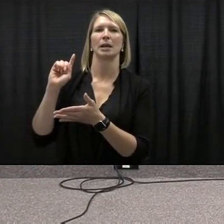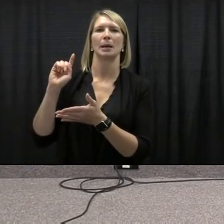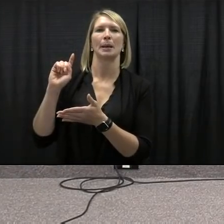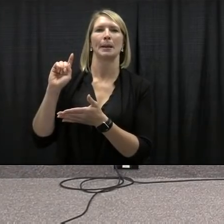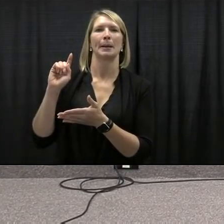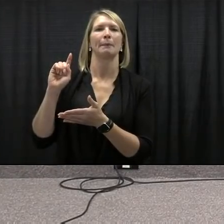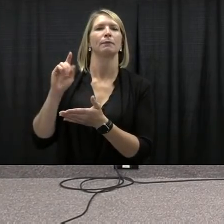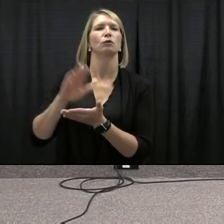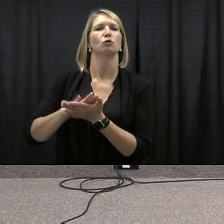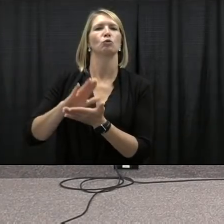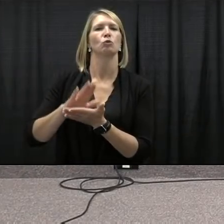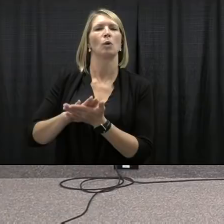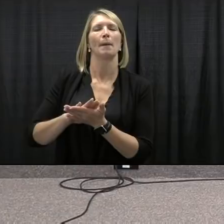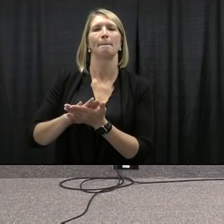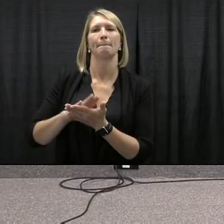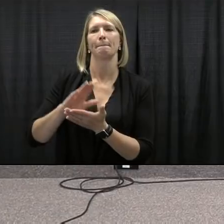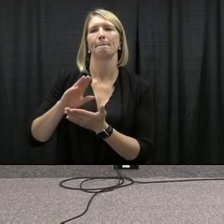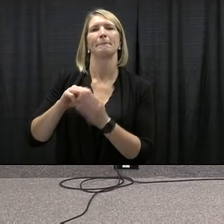John.